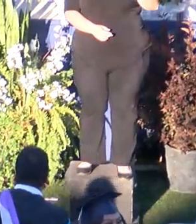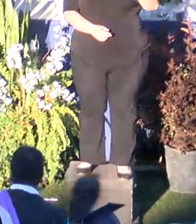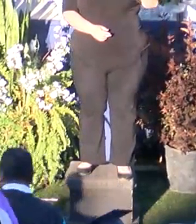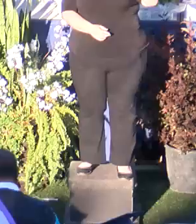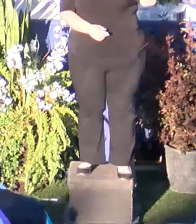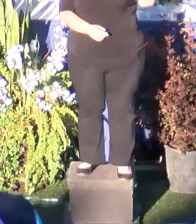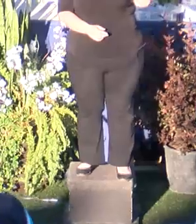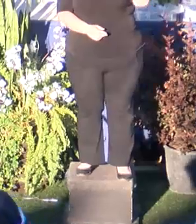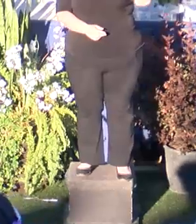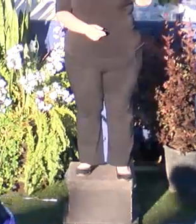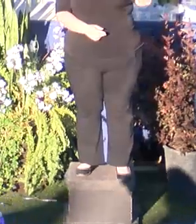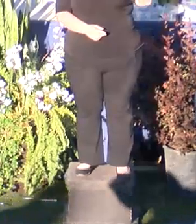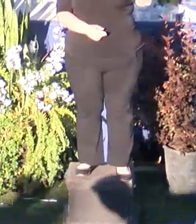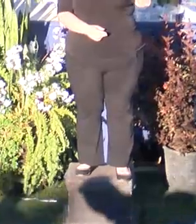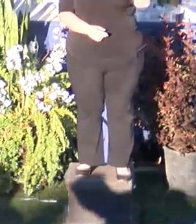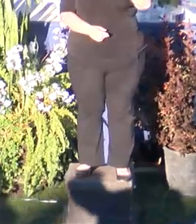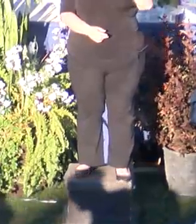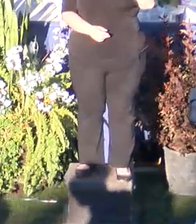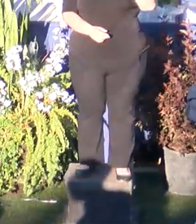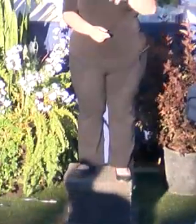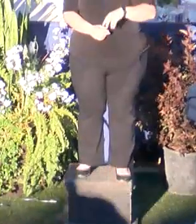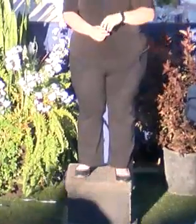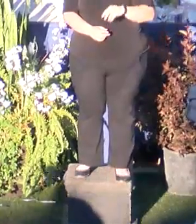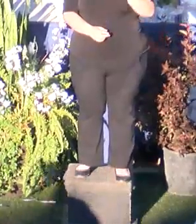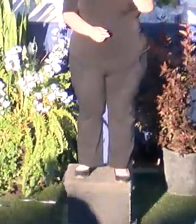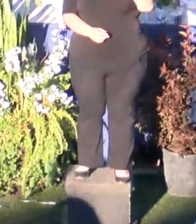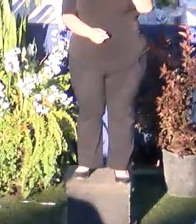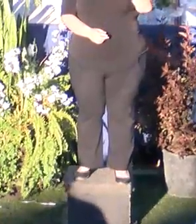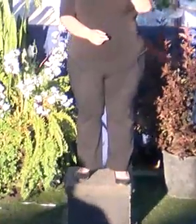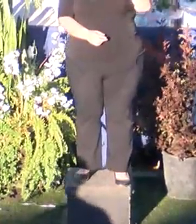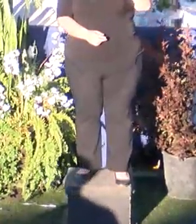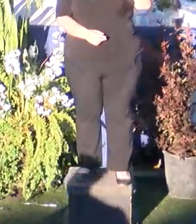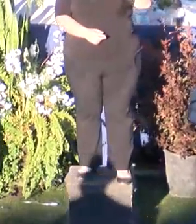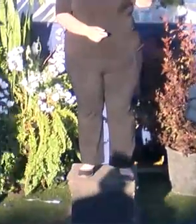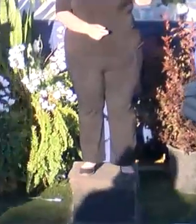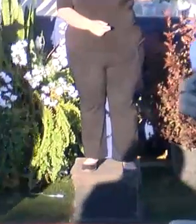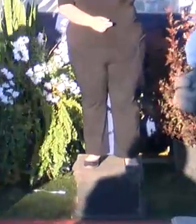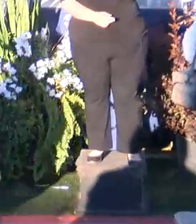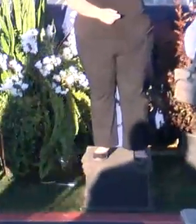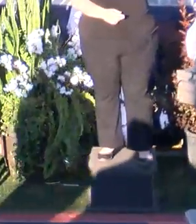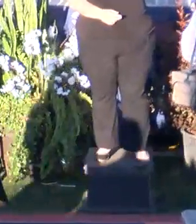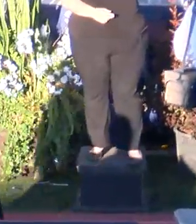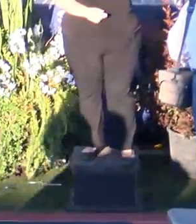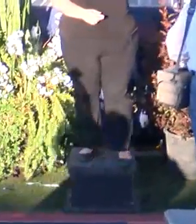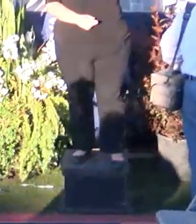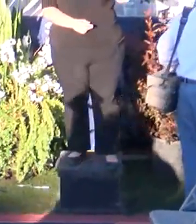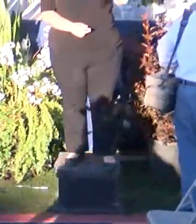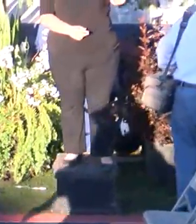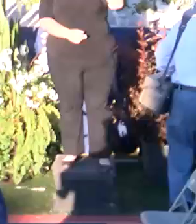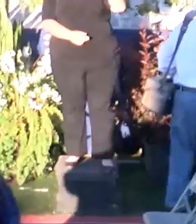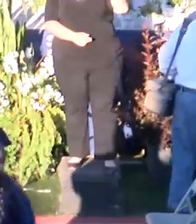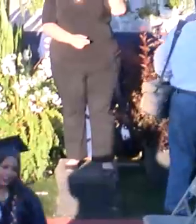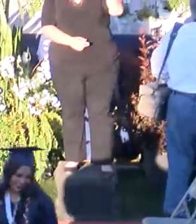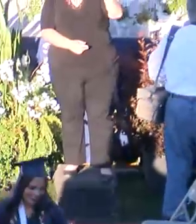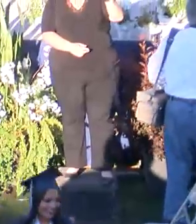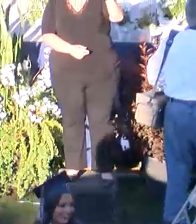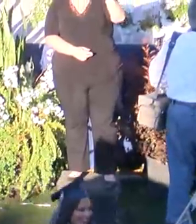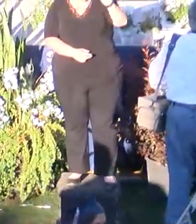Xochitl Contreras. Karina Alvarez. Colton Anderson.